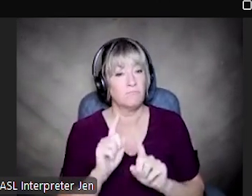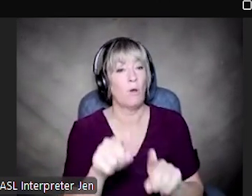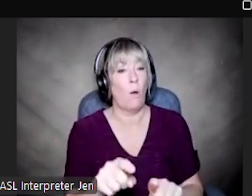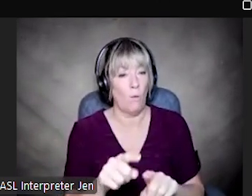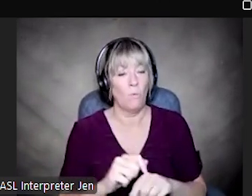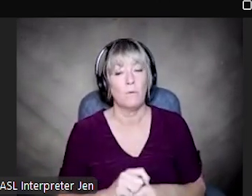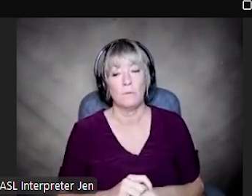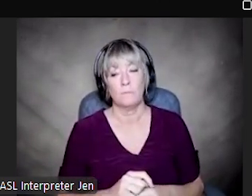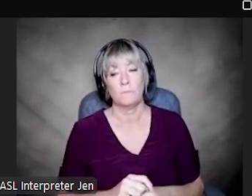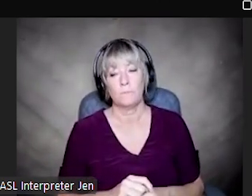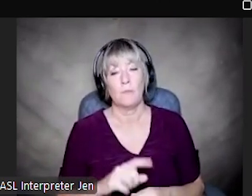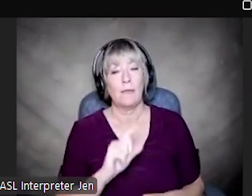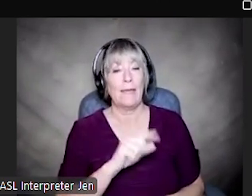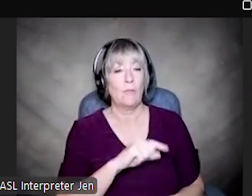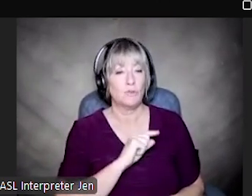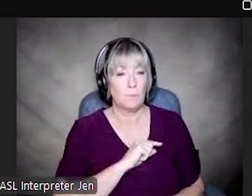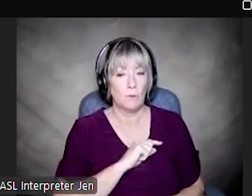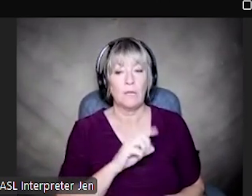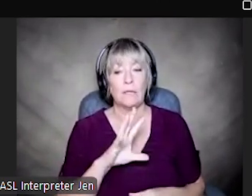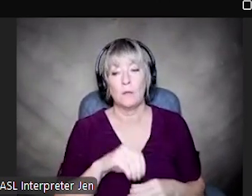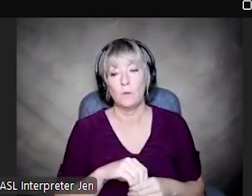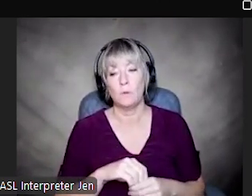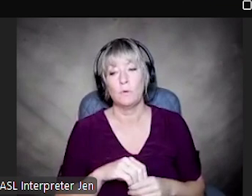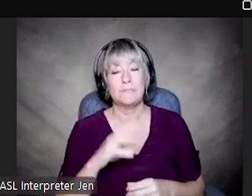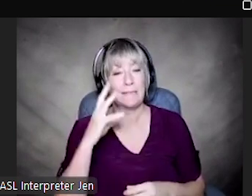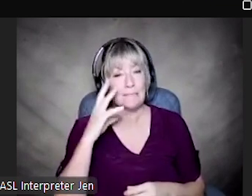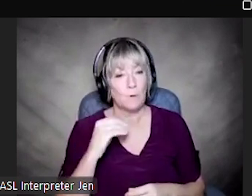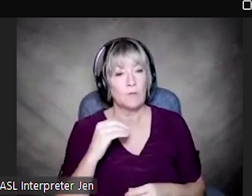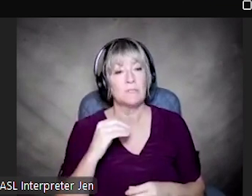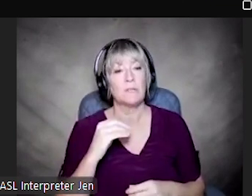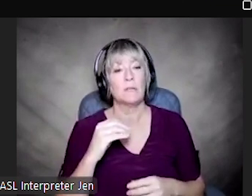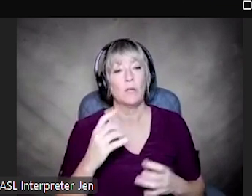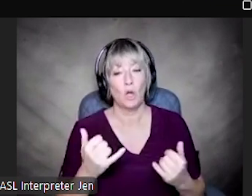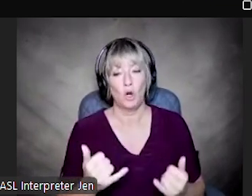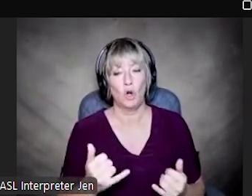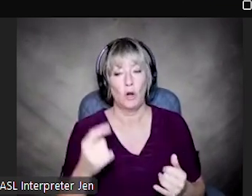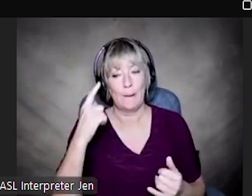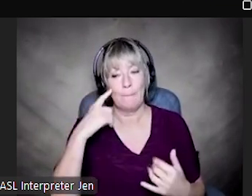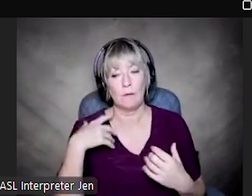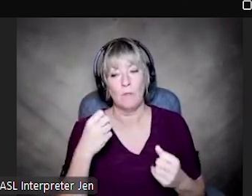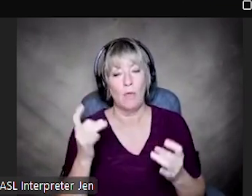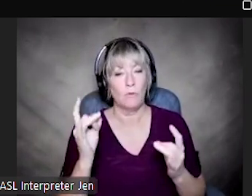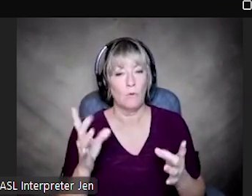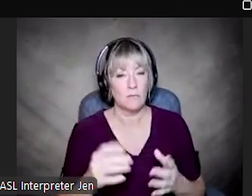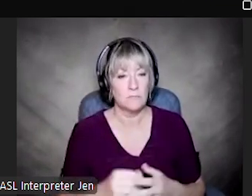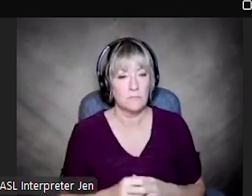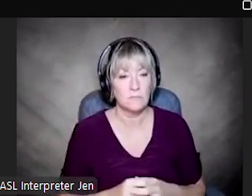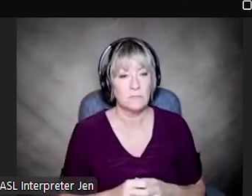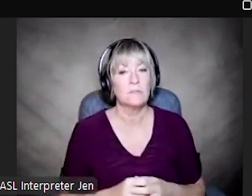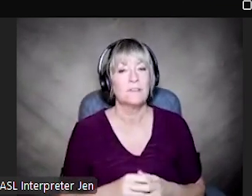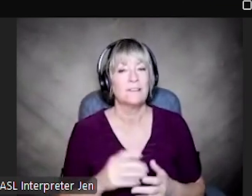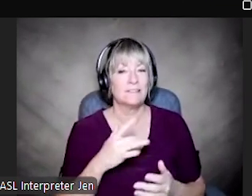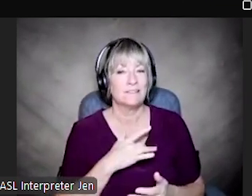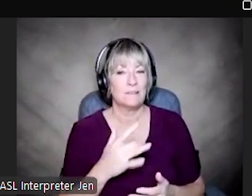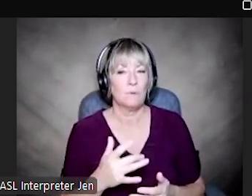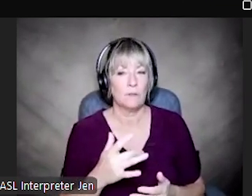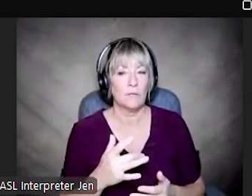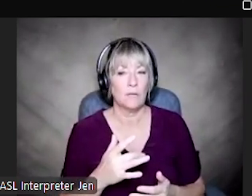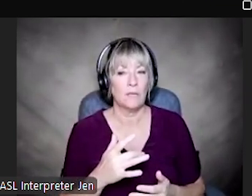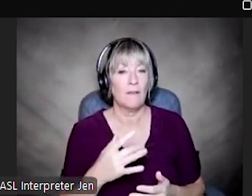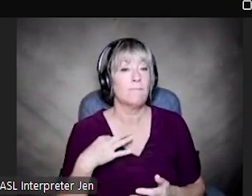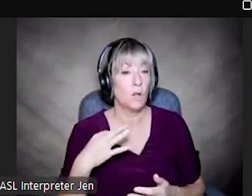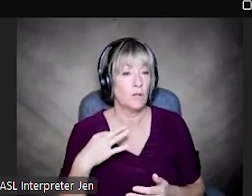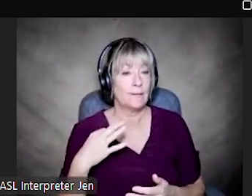programs. Eligibility includes experiencing a current mental health crisis, and these are typically